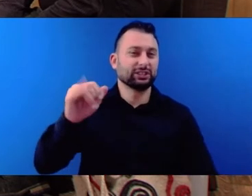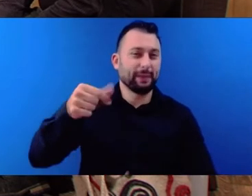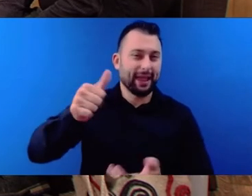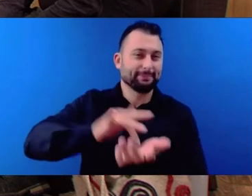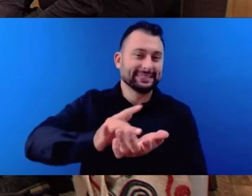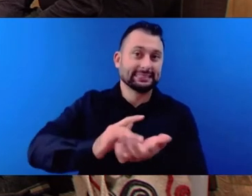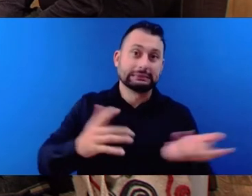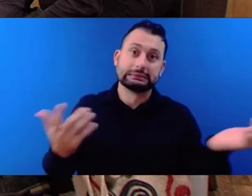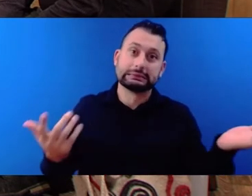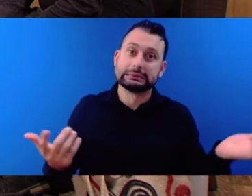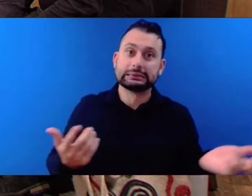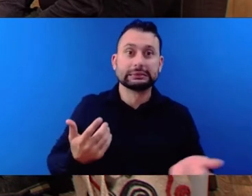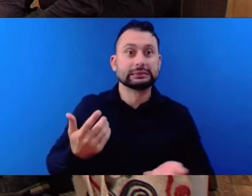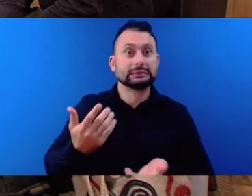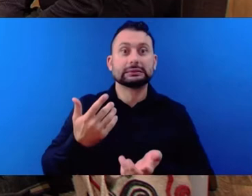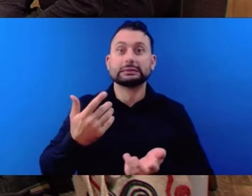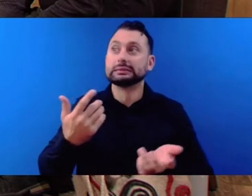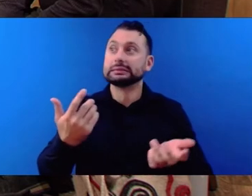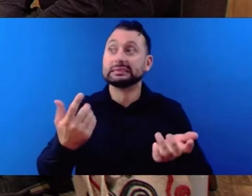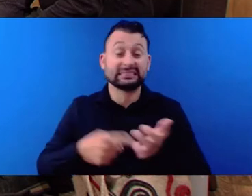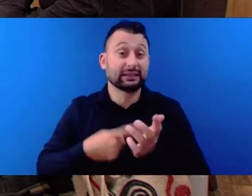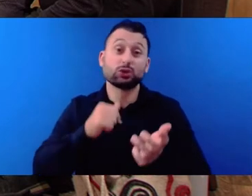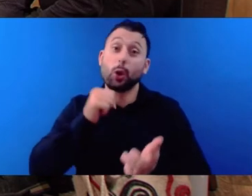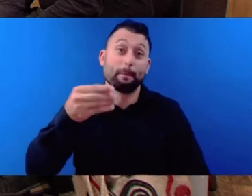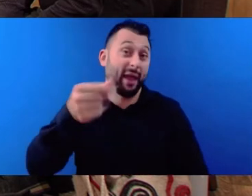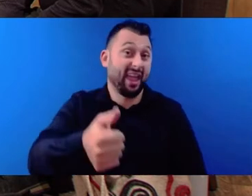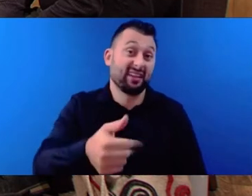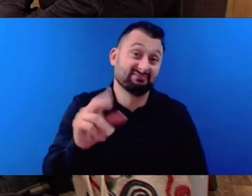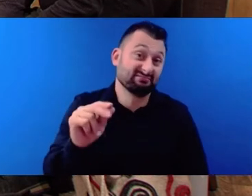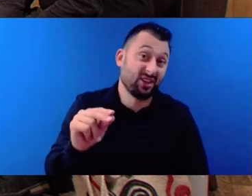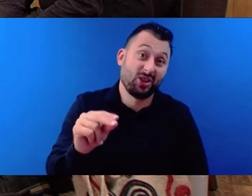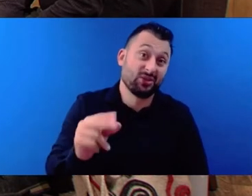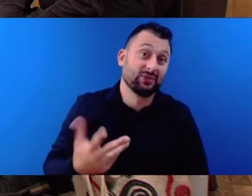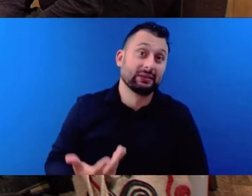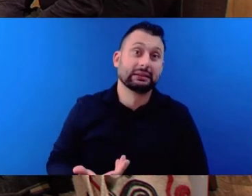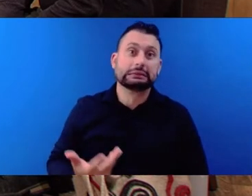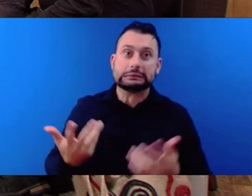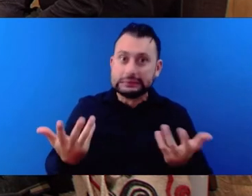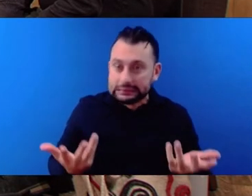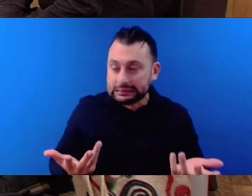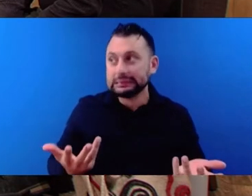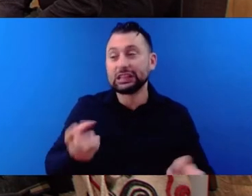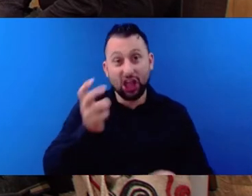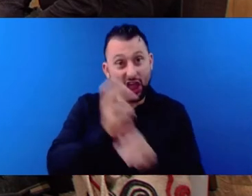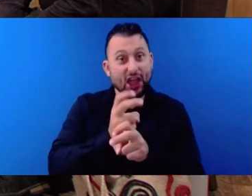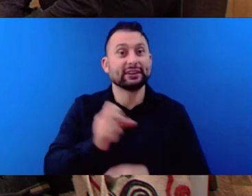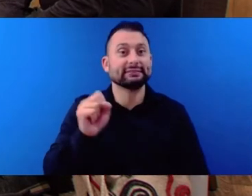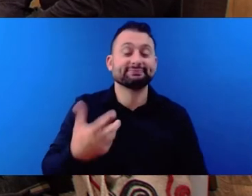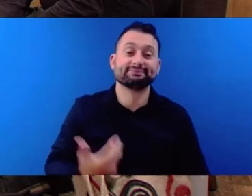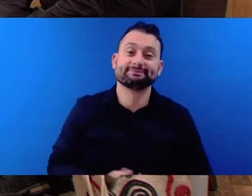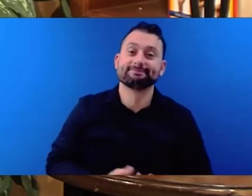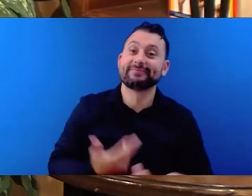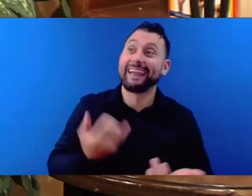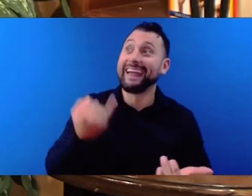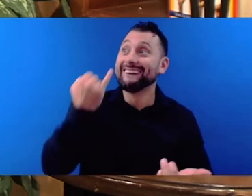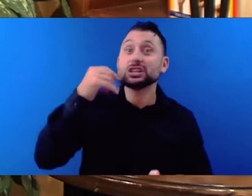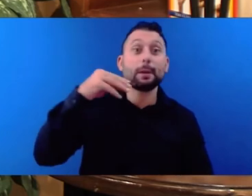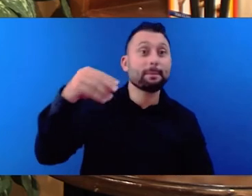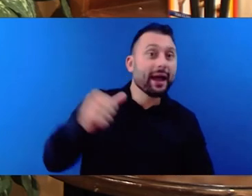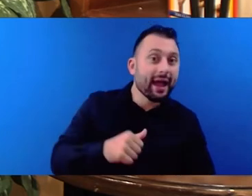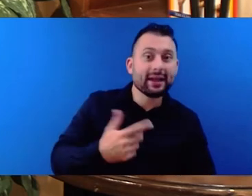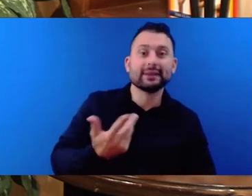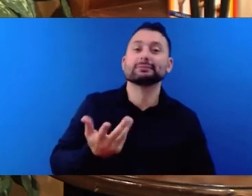healthcare professional about this, whether you're having difficulty with the cost, whether it's